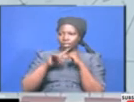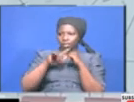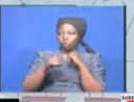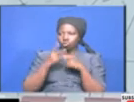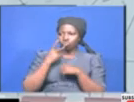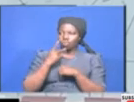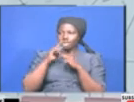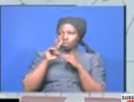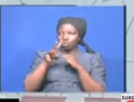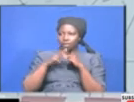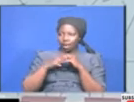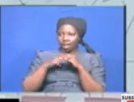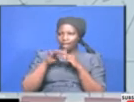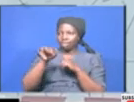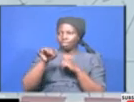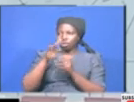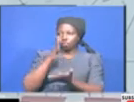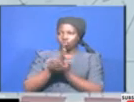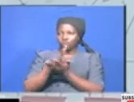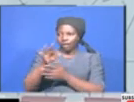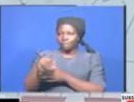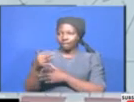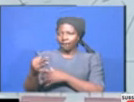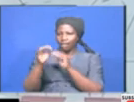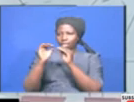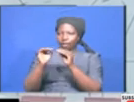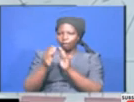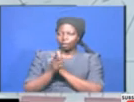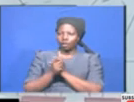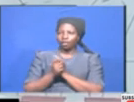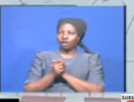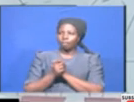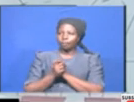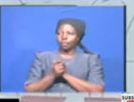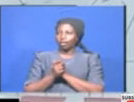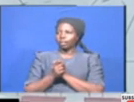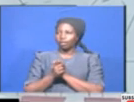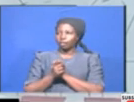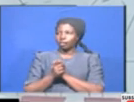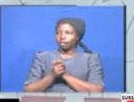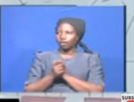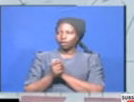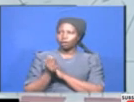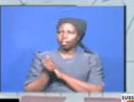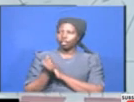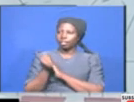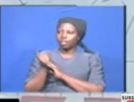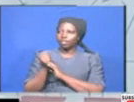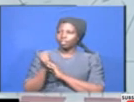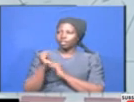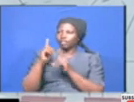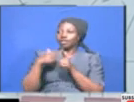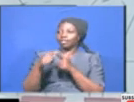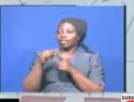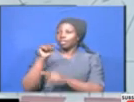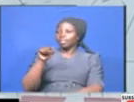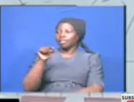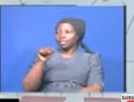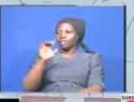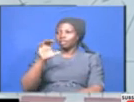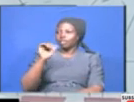46,229. It's not really a failure that would be termed as catastrophic, mm-hmm. but